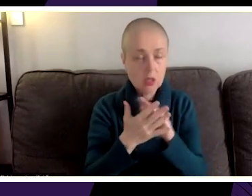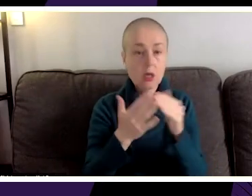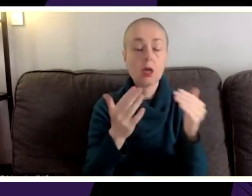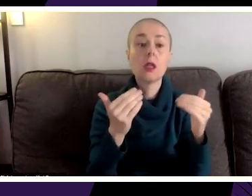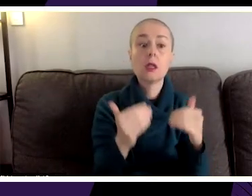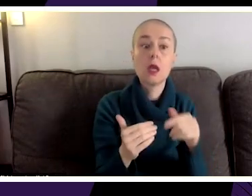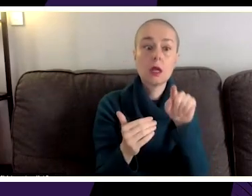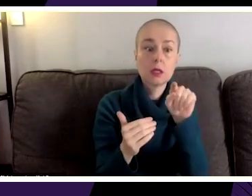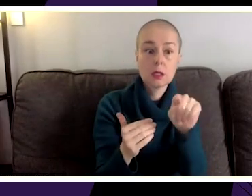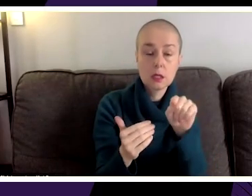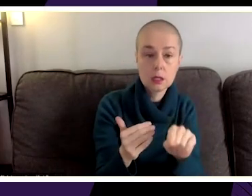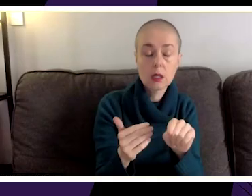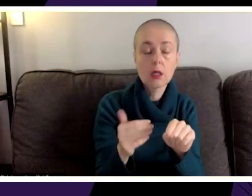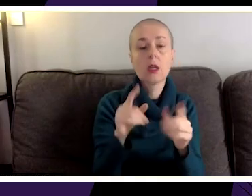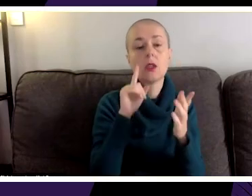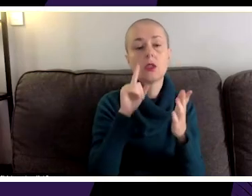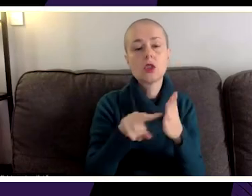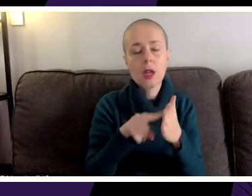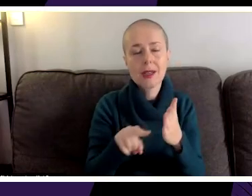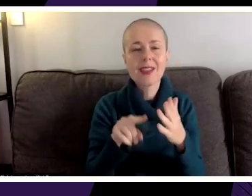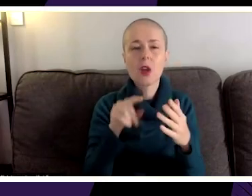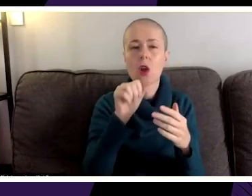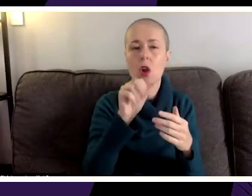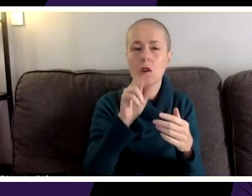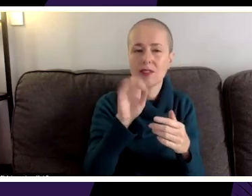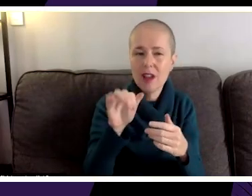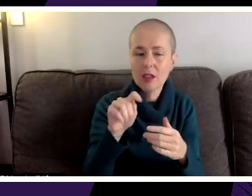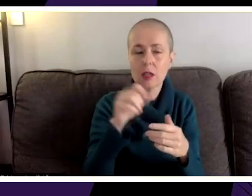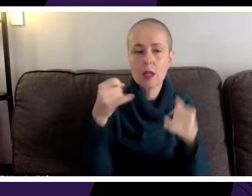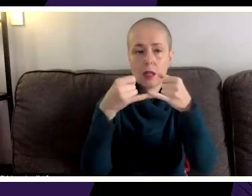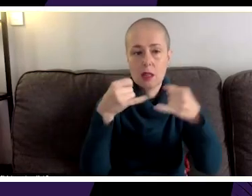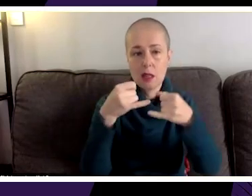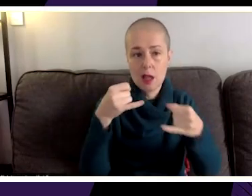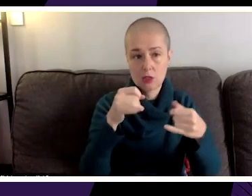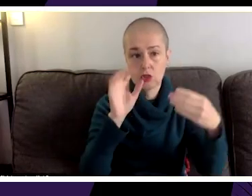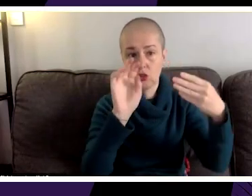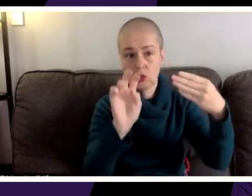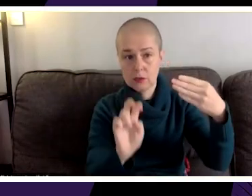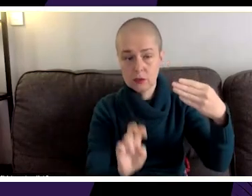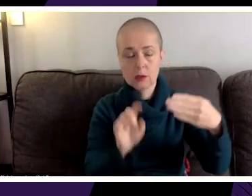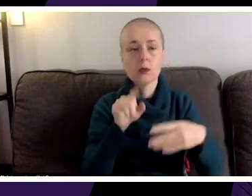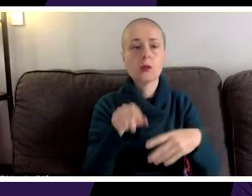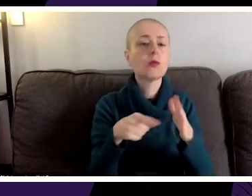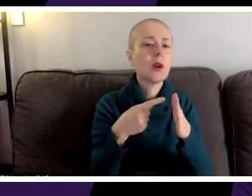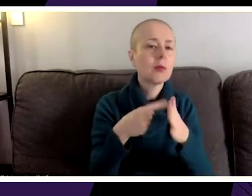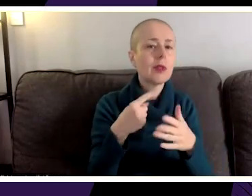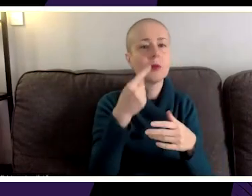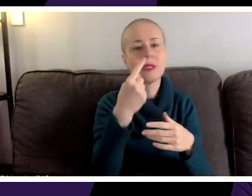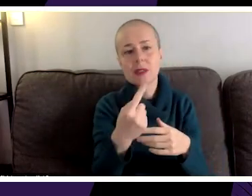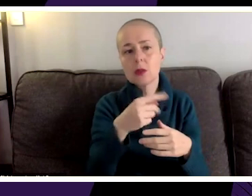subtle line shifts, which often shifts by some pixels. Might be a single pixel or multiple